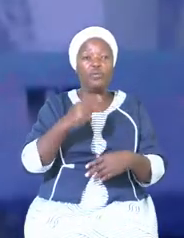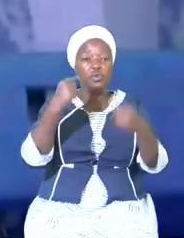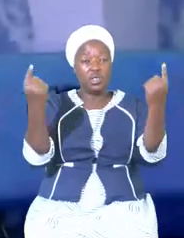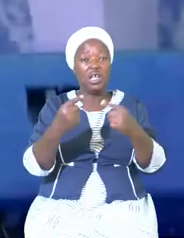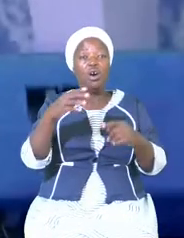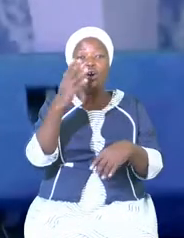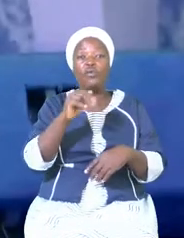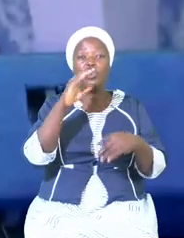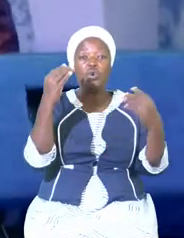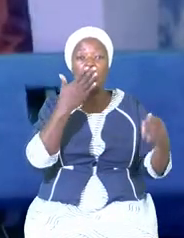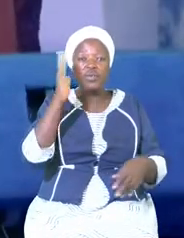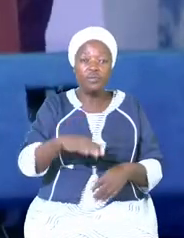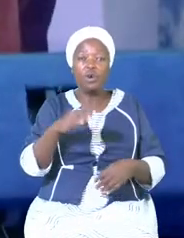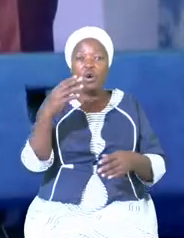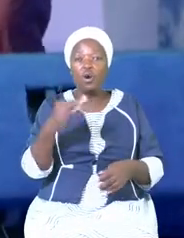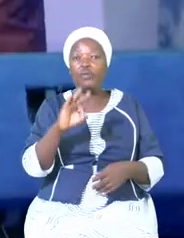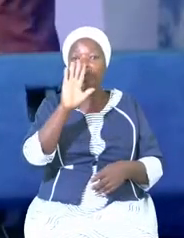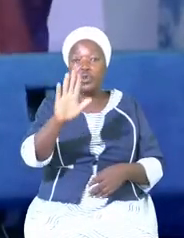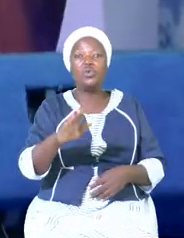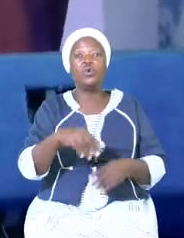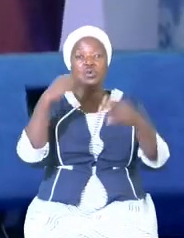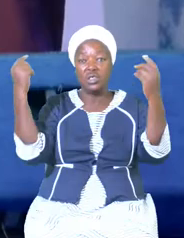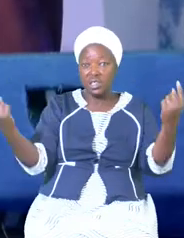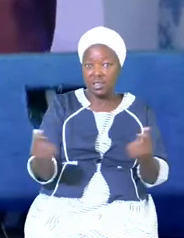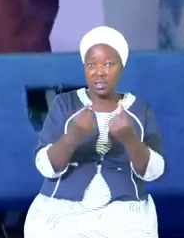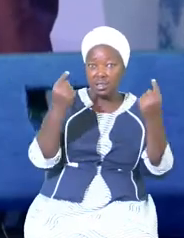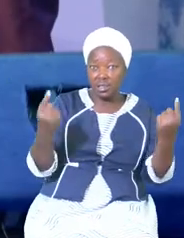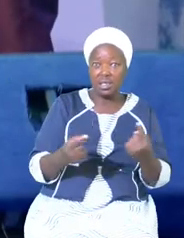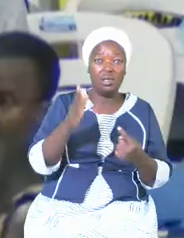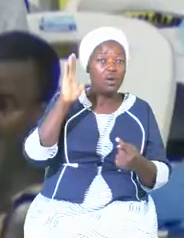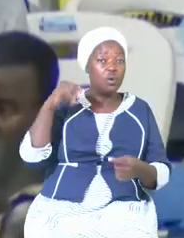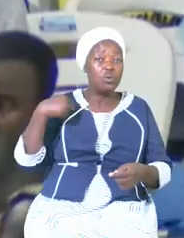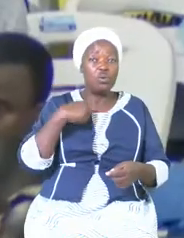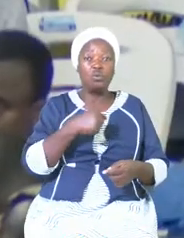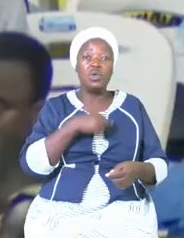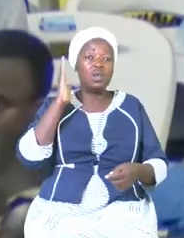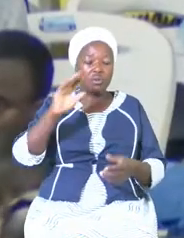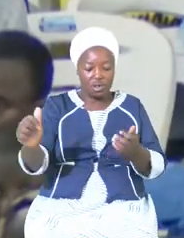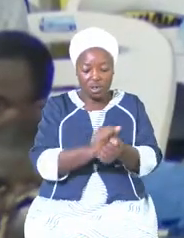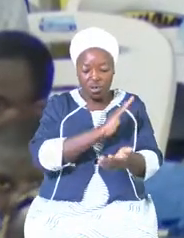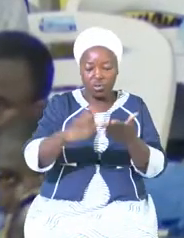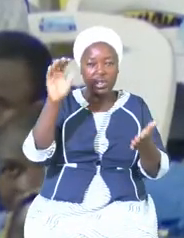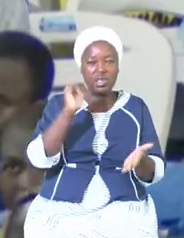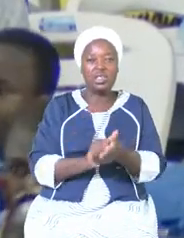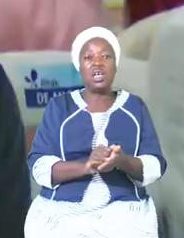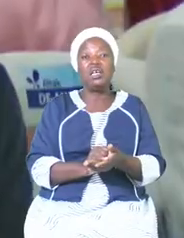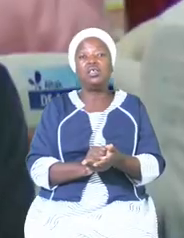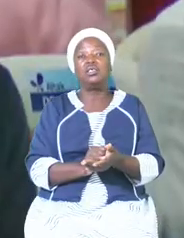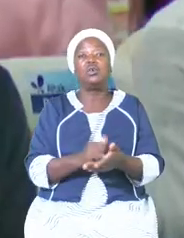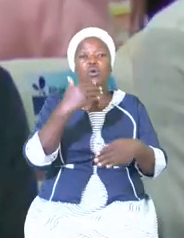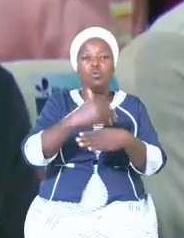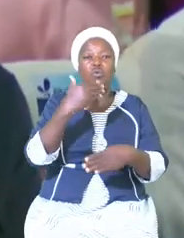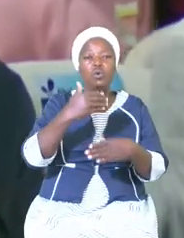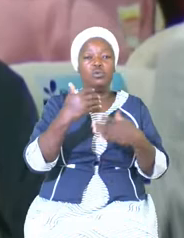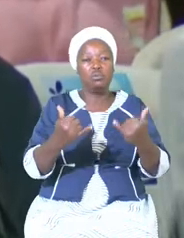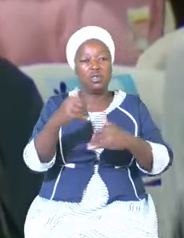evil, every block of your transgression. Will tear down that wall. I said, we tear down that wall.